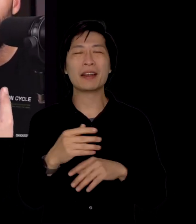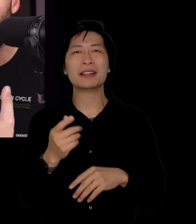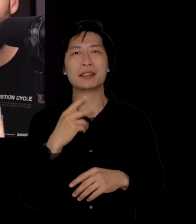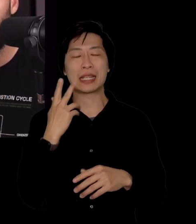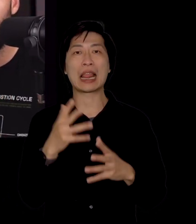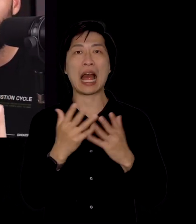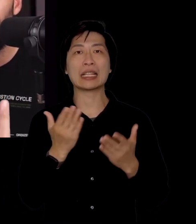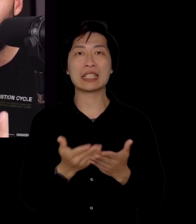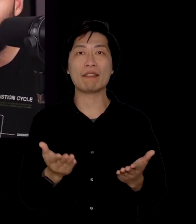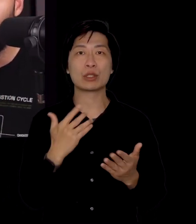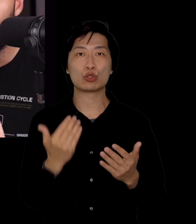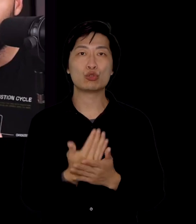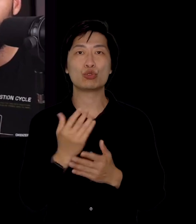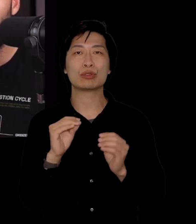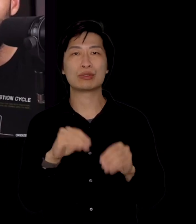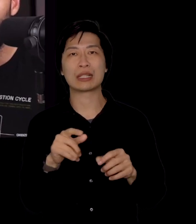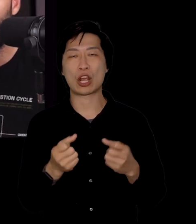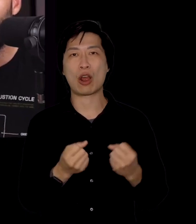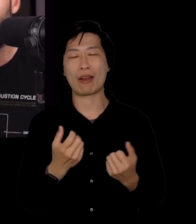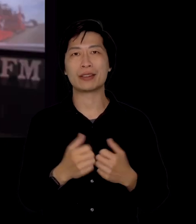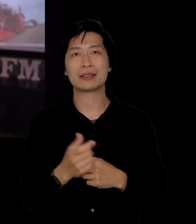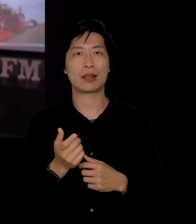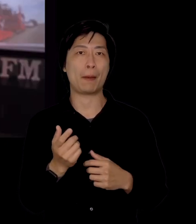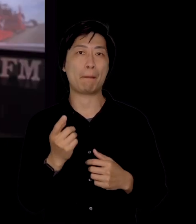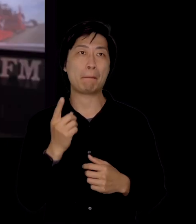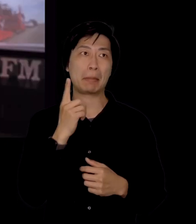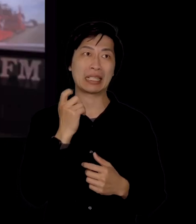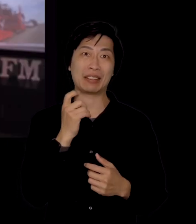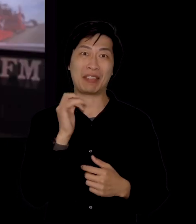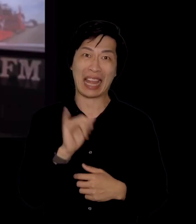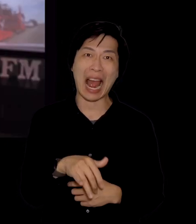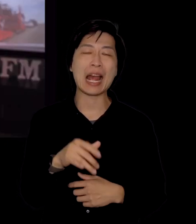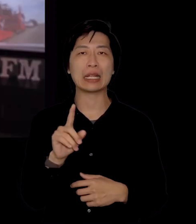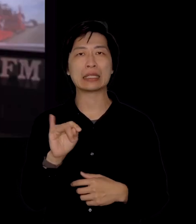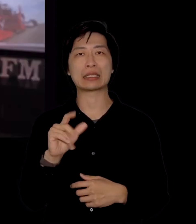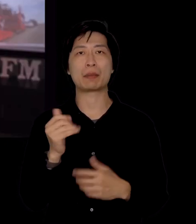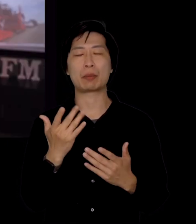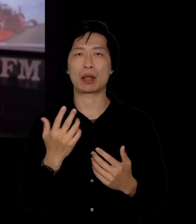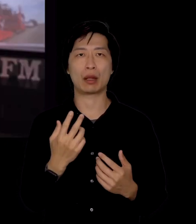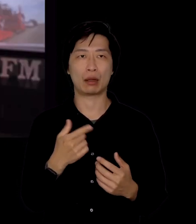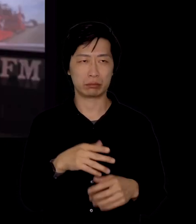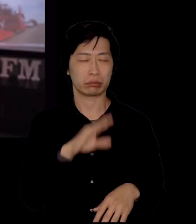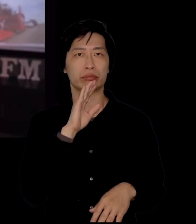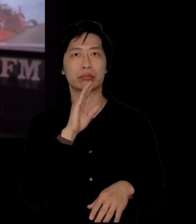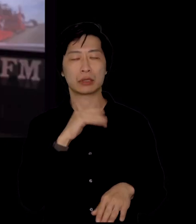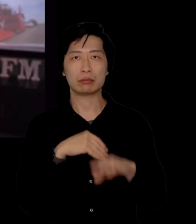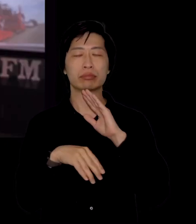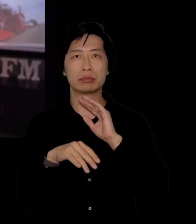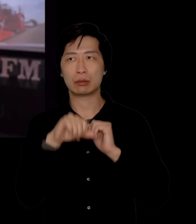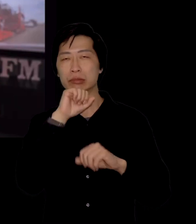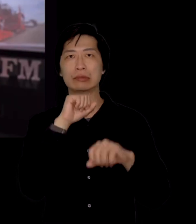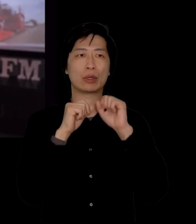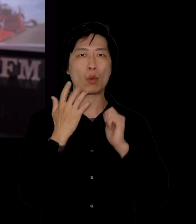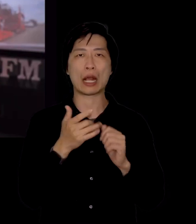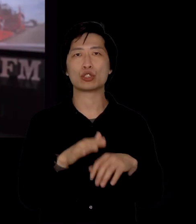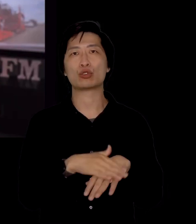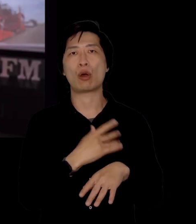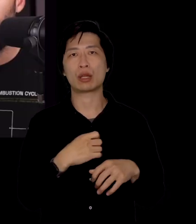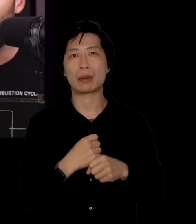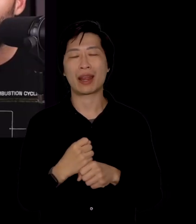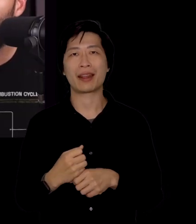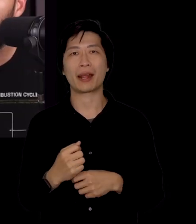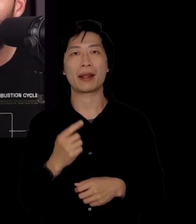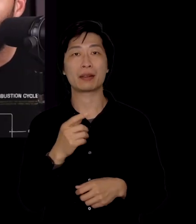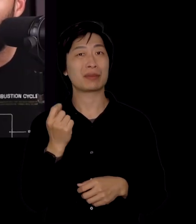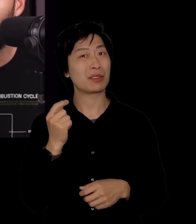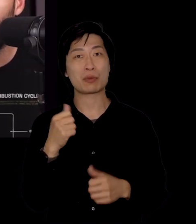lot of stuff that's going to be new that's going to go into the car. So because of that, Tesla could hit a lot of snags as they go through this process, which could slow them down.